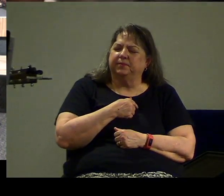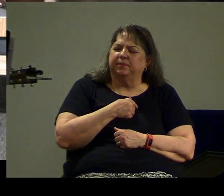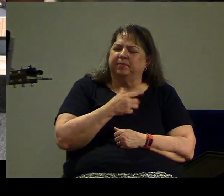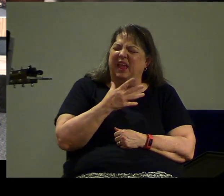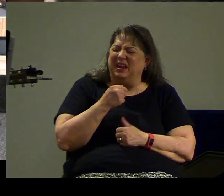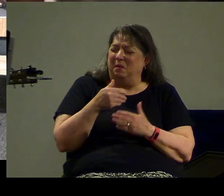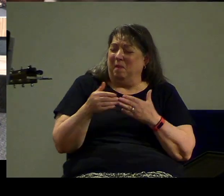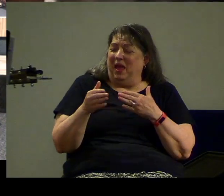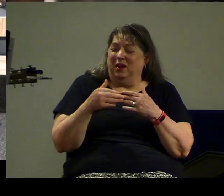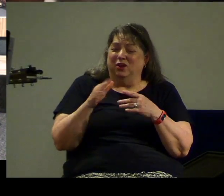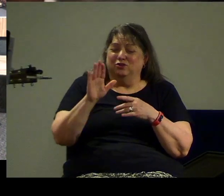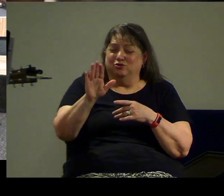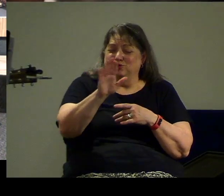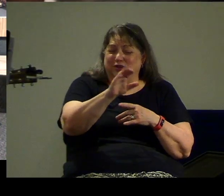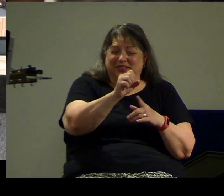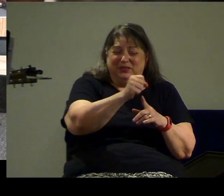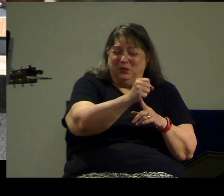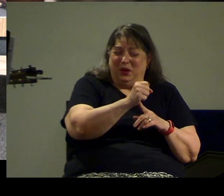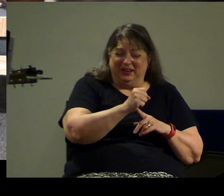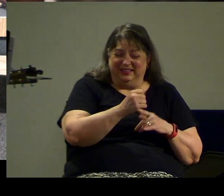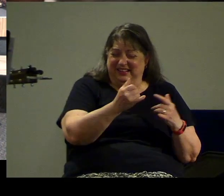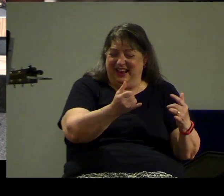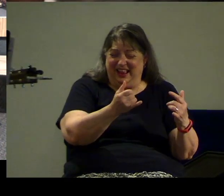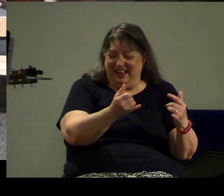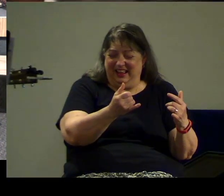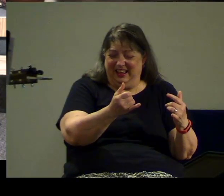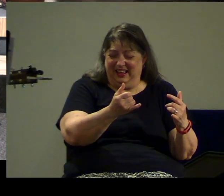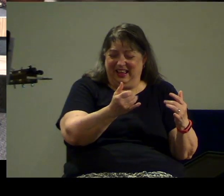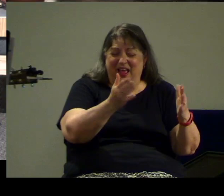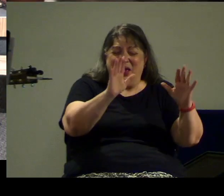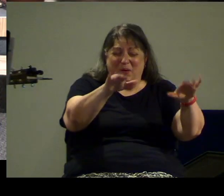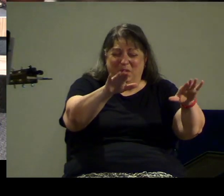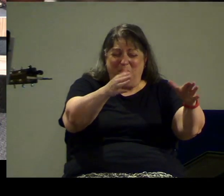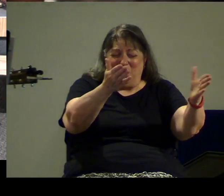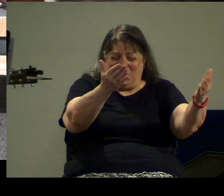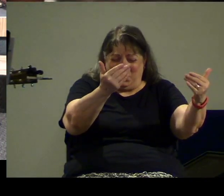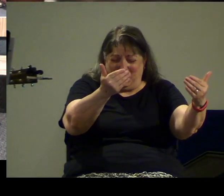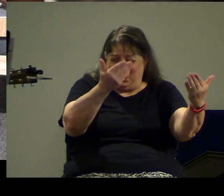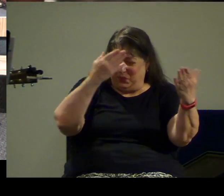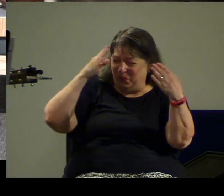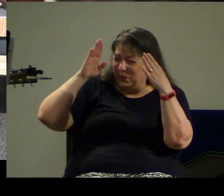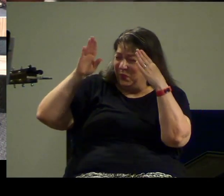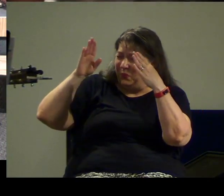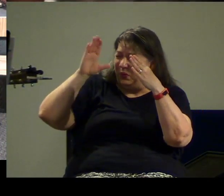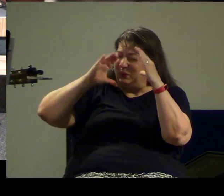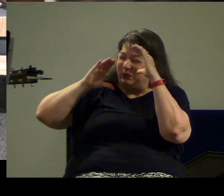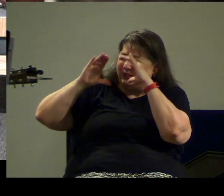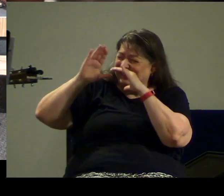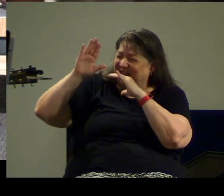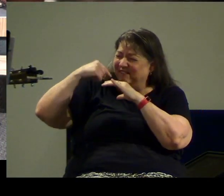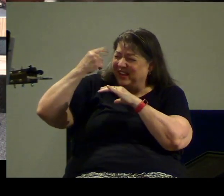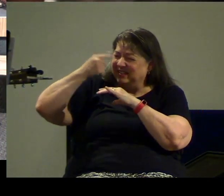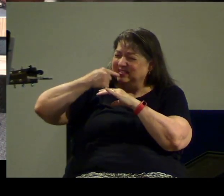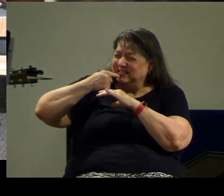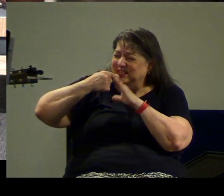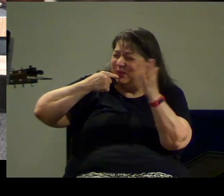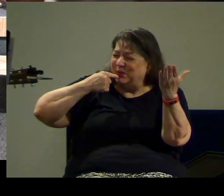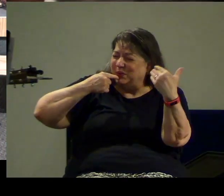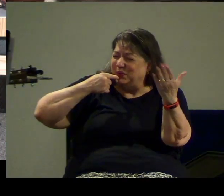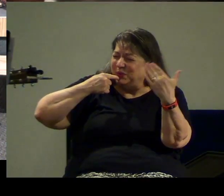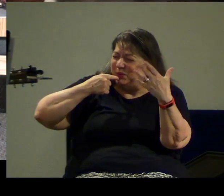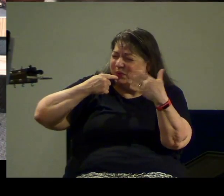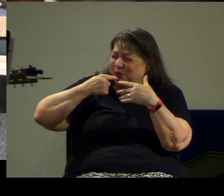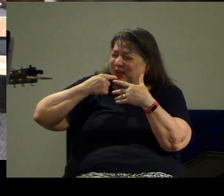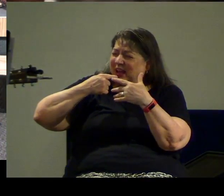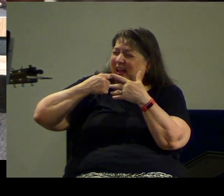your situation or circumstance is today, turn to the Lord God. Seek his face. Understand his